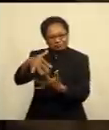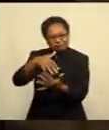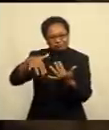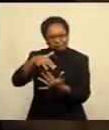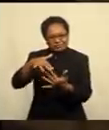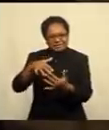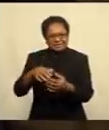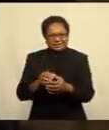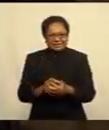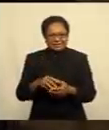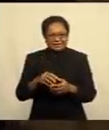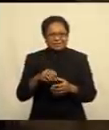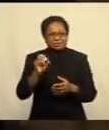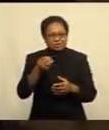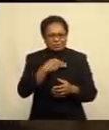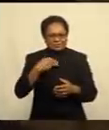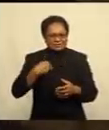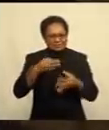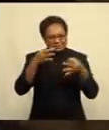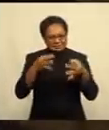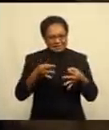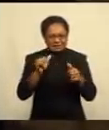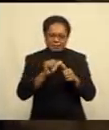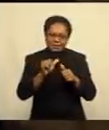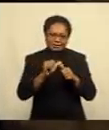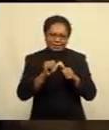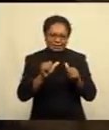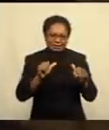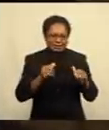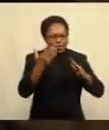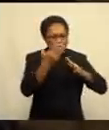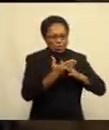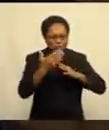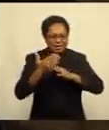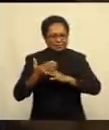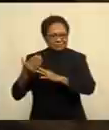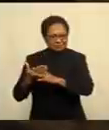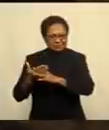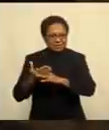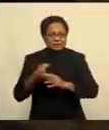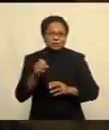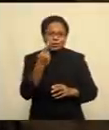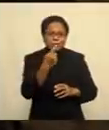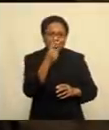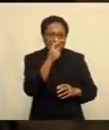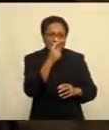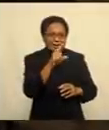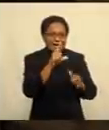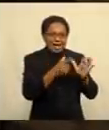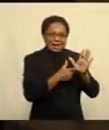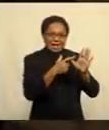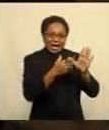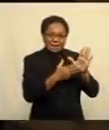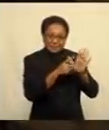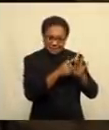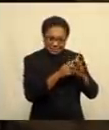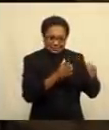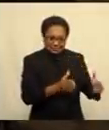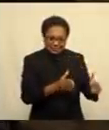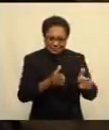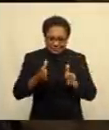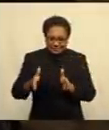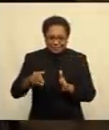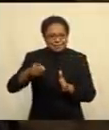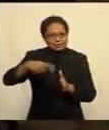lockdown is critical. So for the next 14 days, Fijians, or for those who are living in Lami, Suva and Osori,